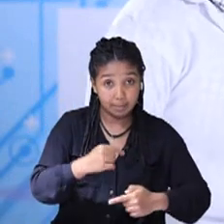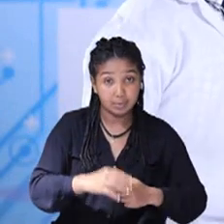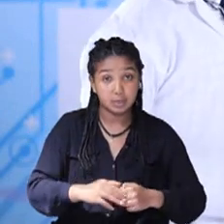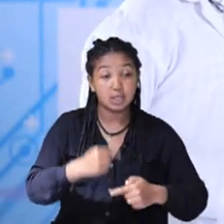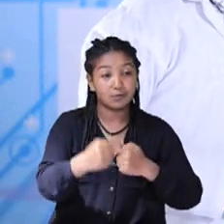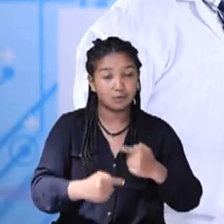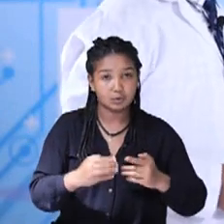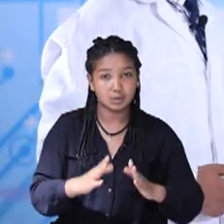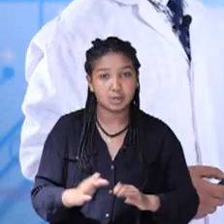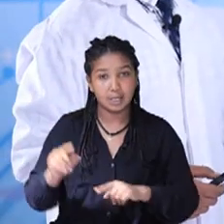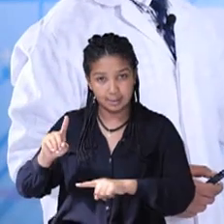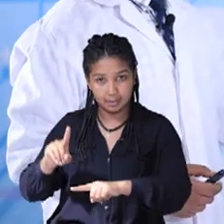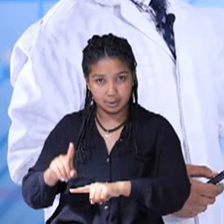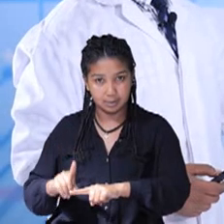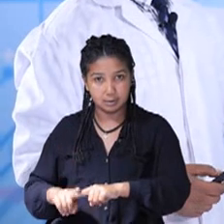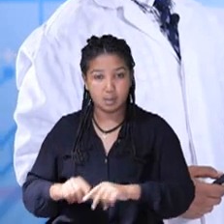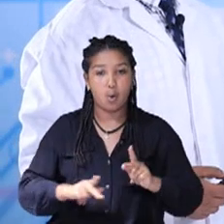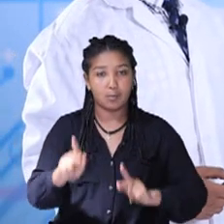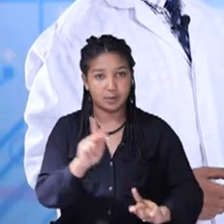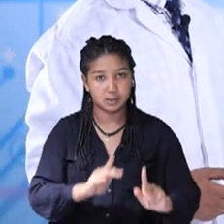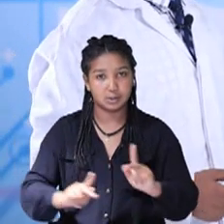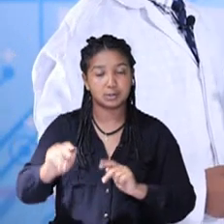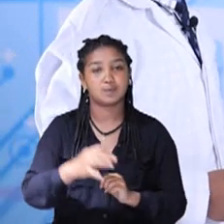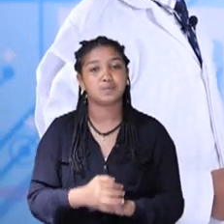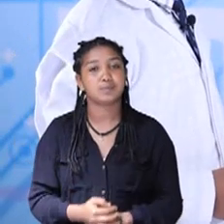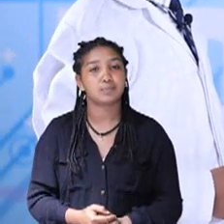in evolutionary independent populations.